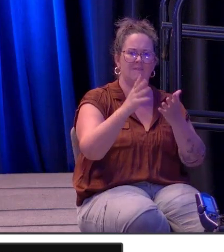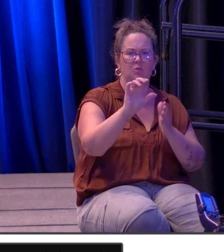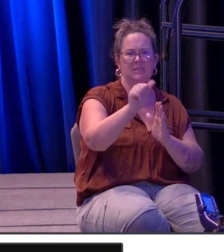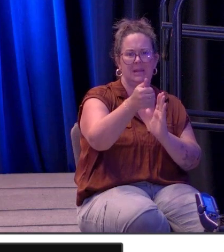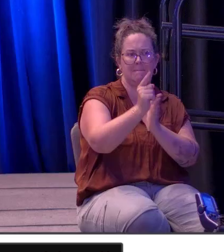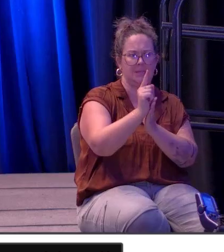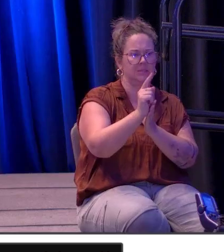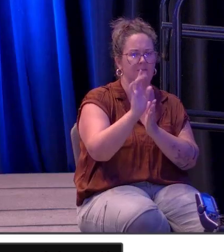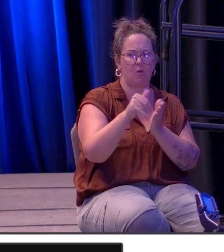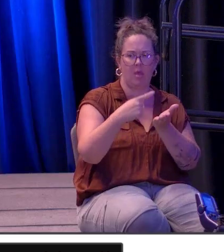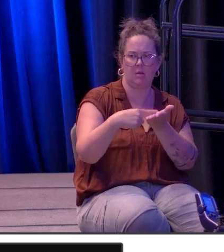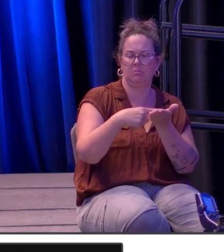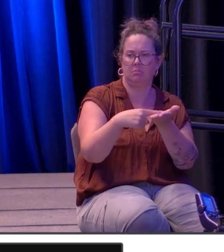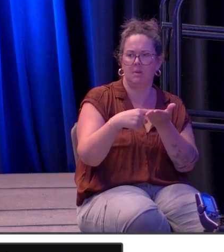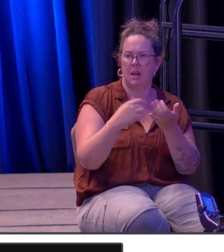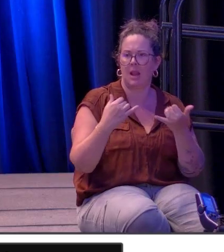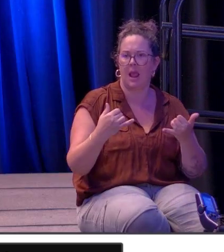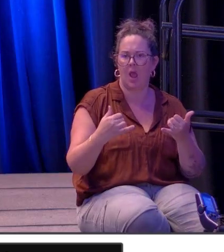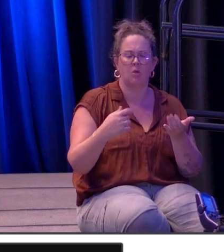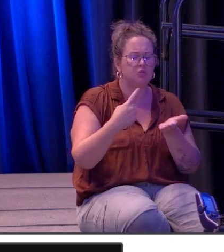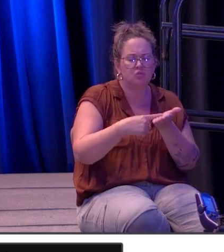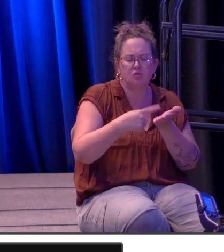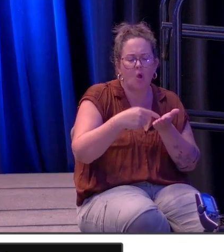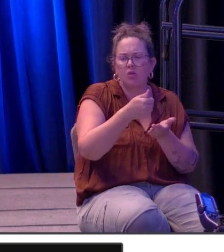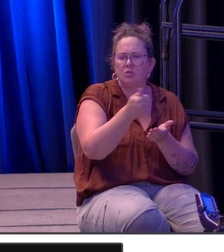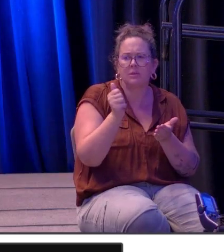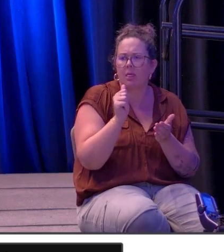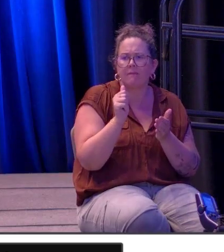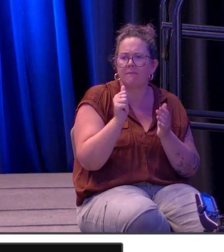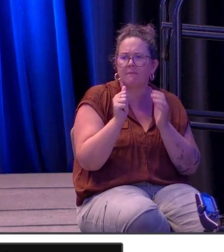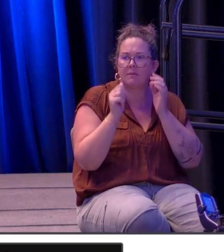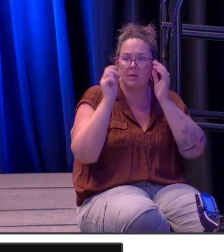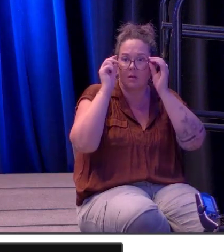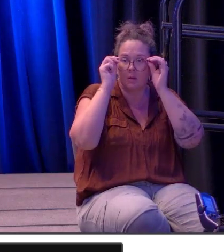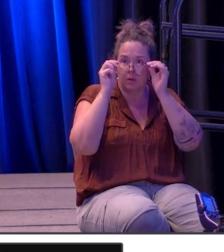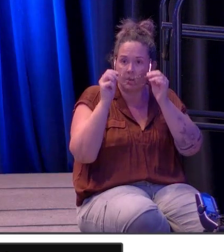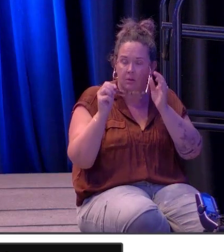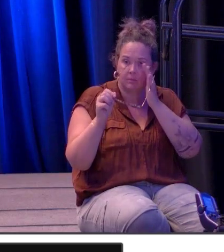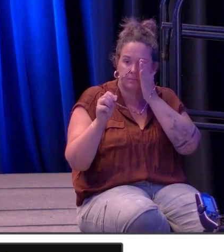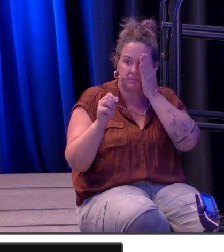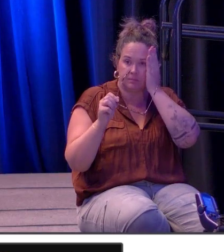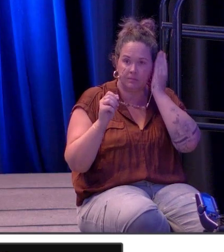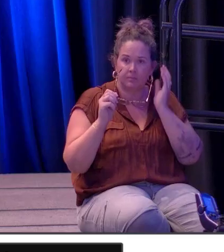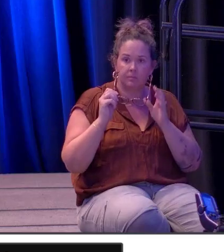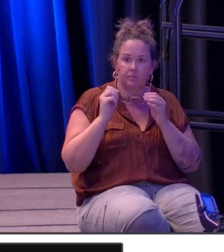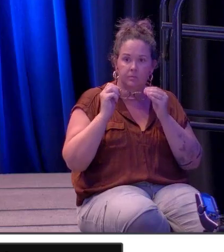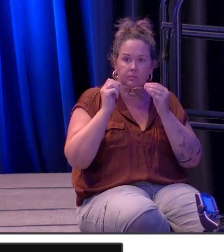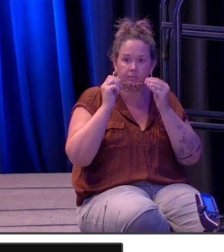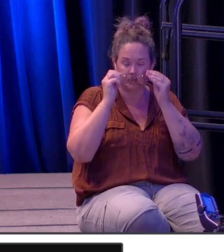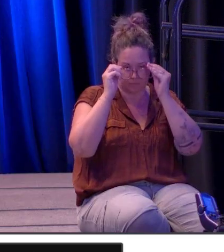that. So just talk within yourselves and what you think that could be.